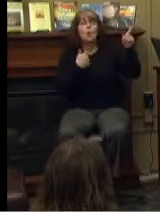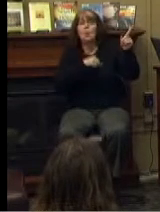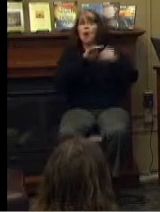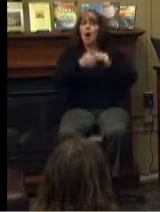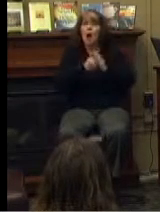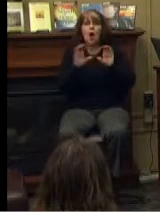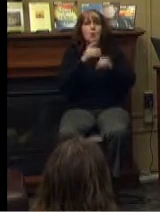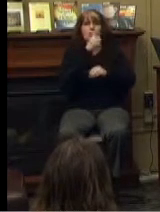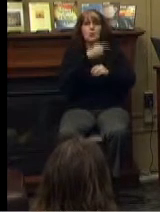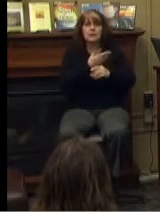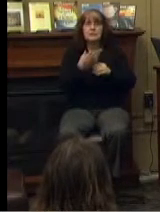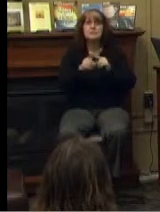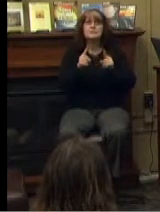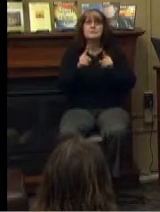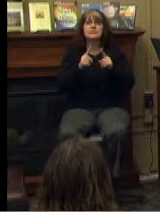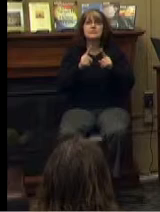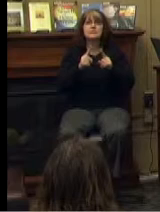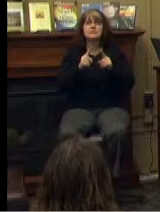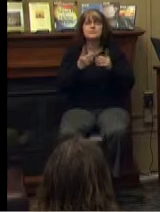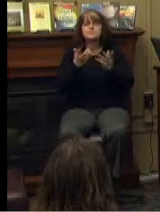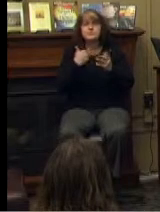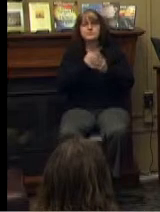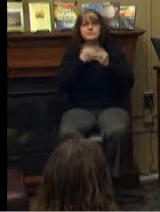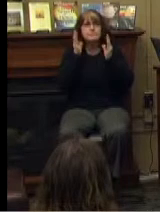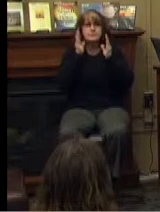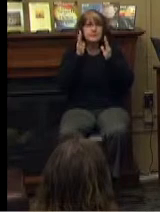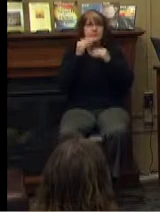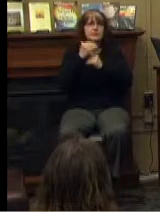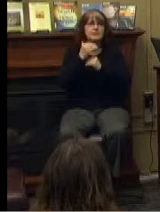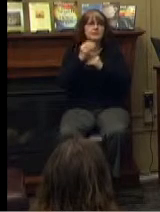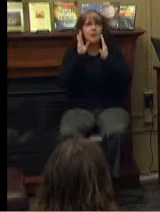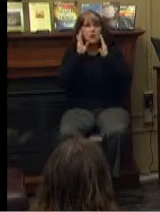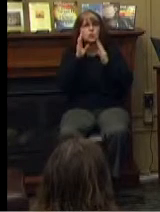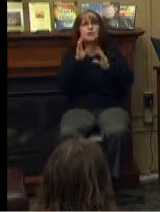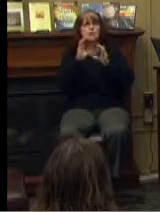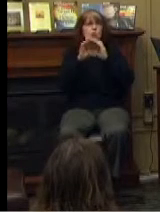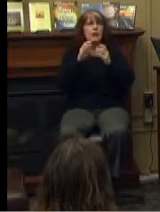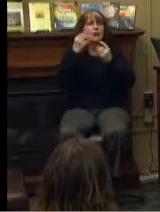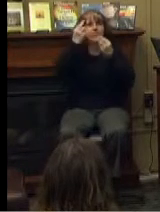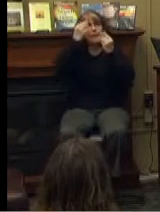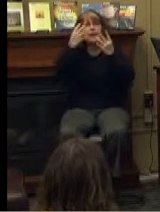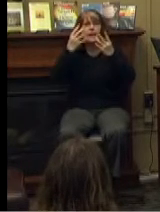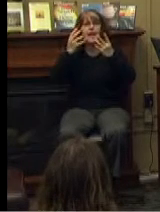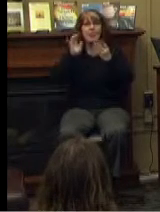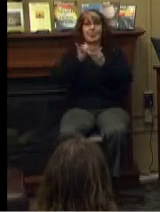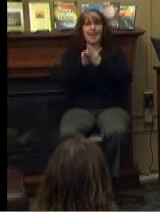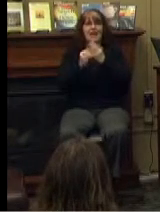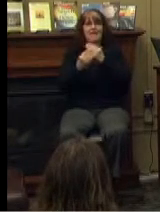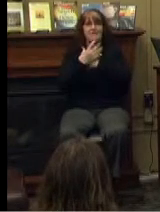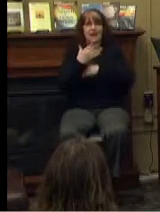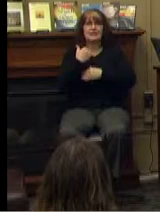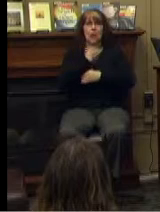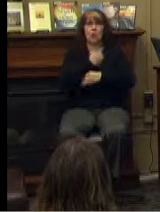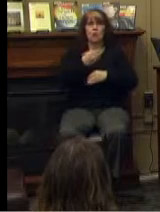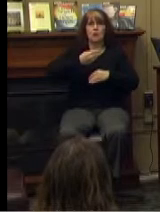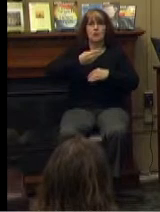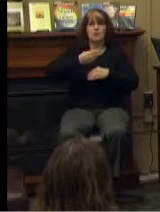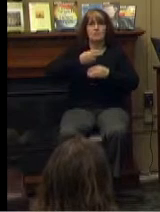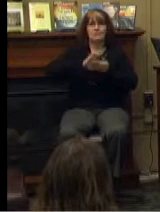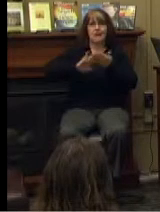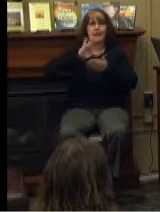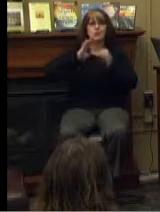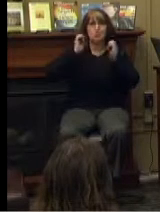us, particularly the concentrating, thinking, communicating, those are the things that affect us in higher education.